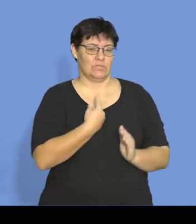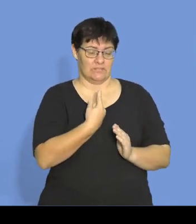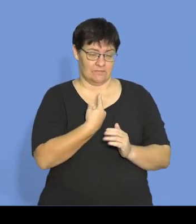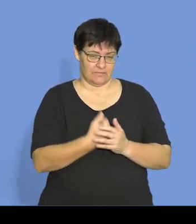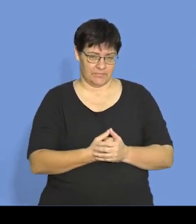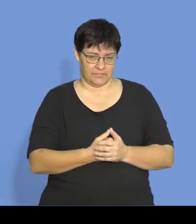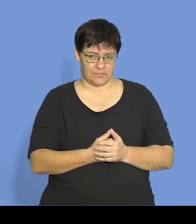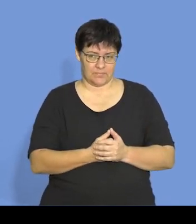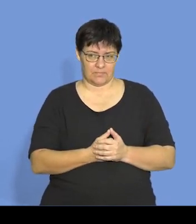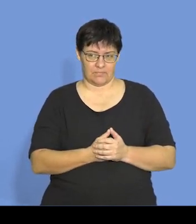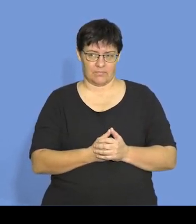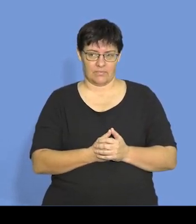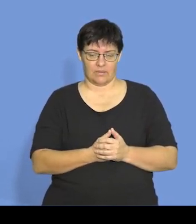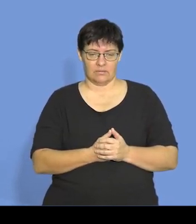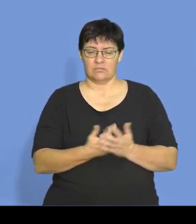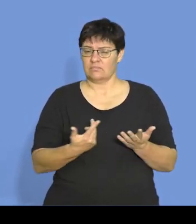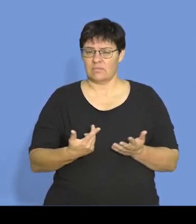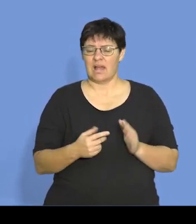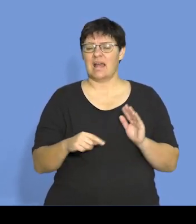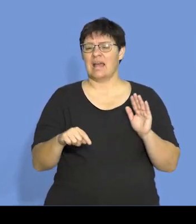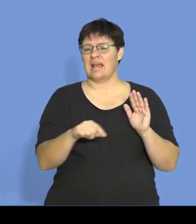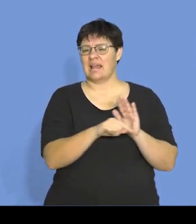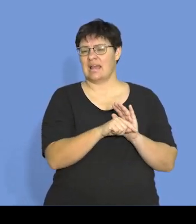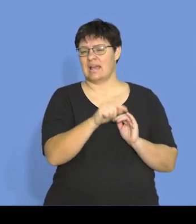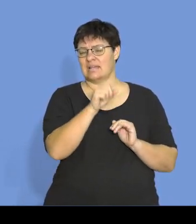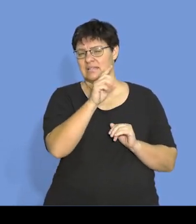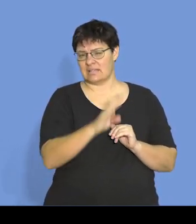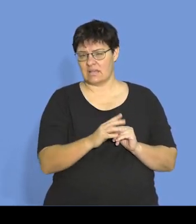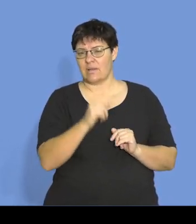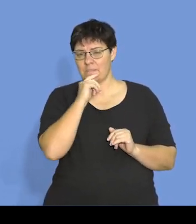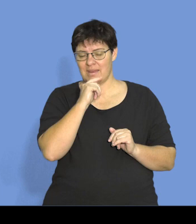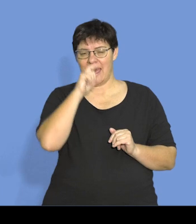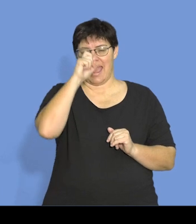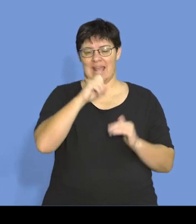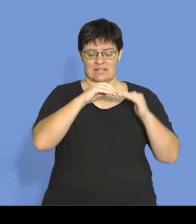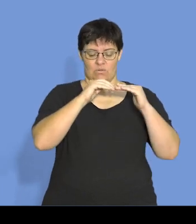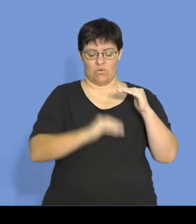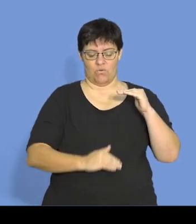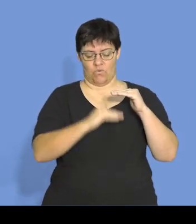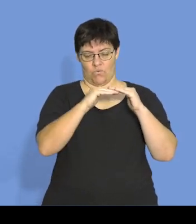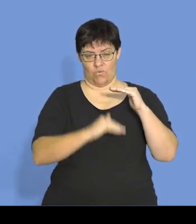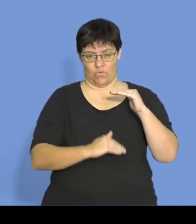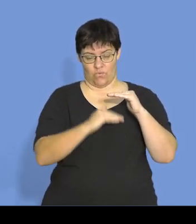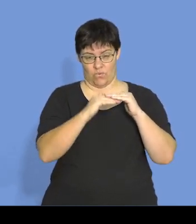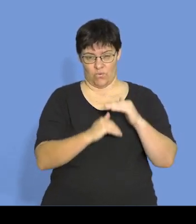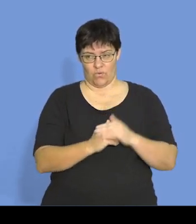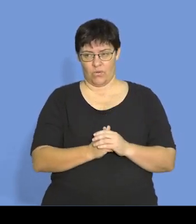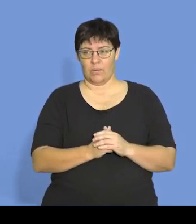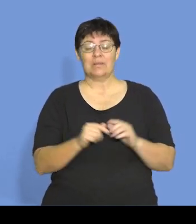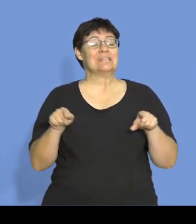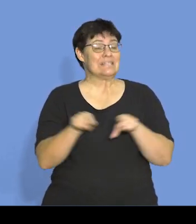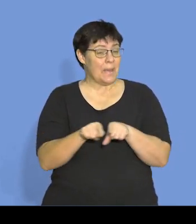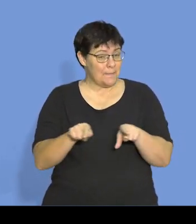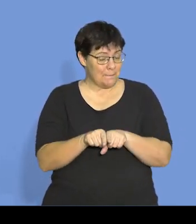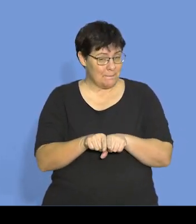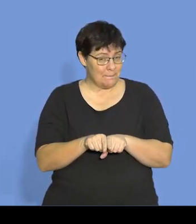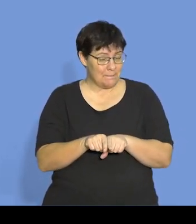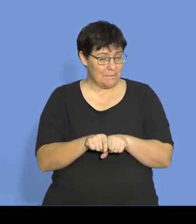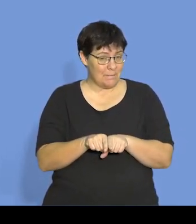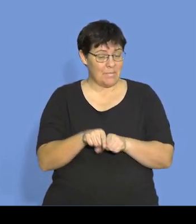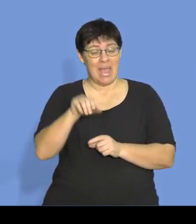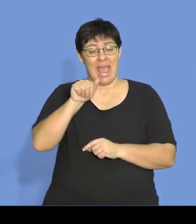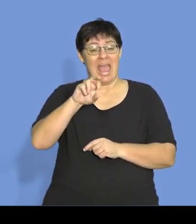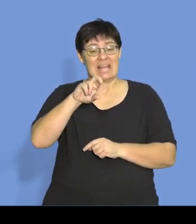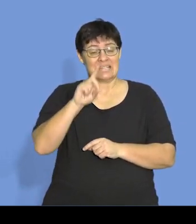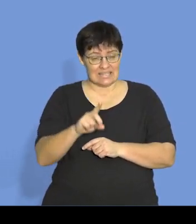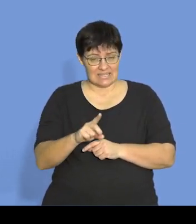yourself. Where is this less than 0? We said it is below the x-axis, but also